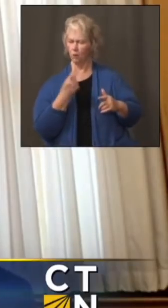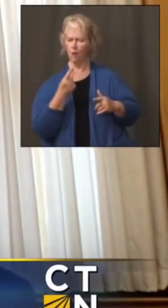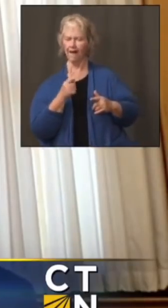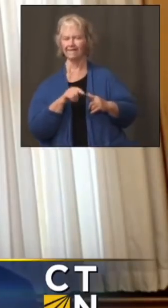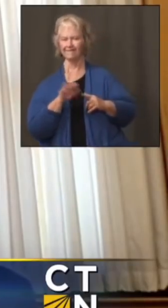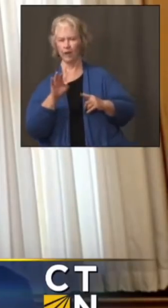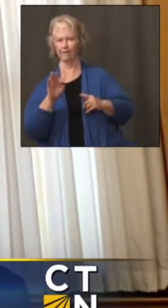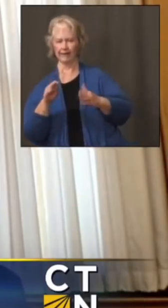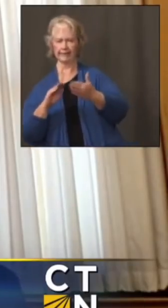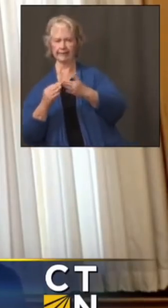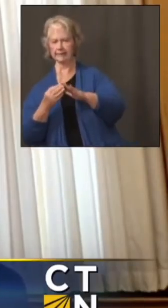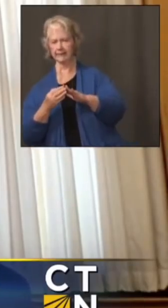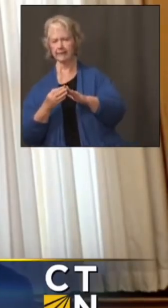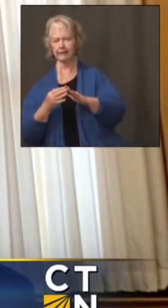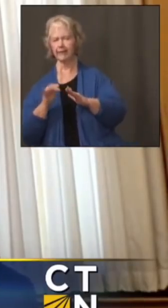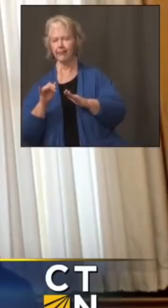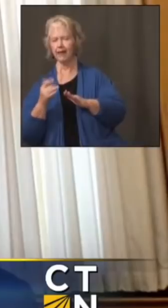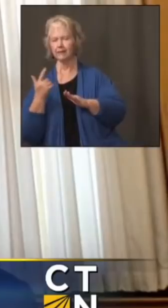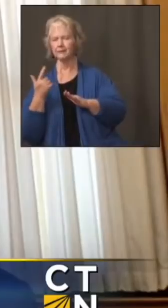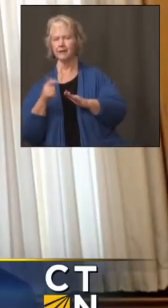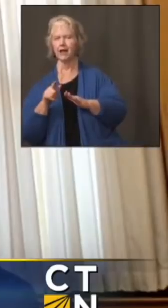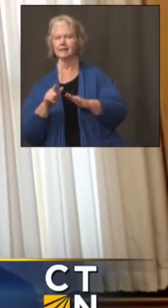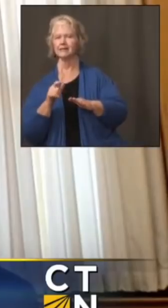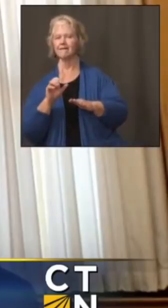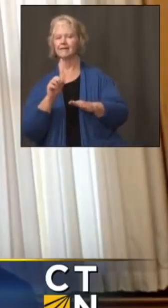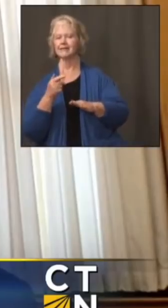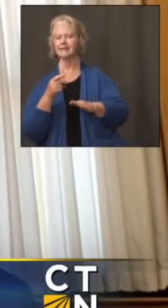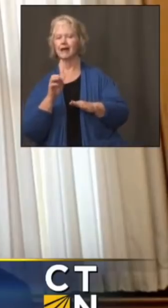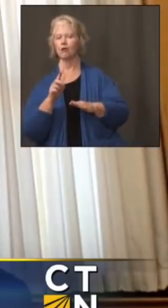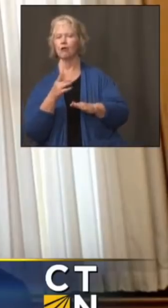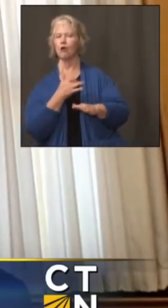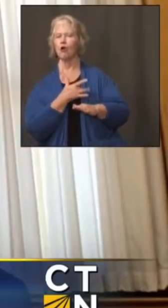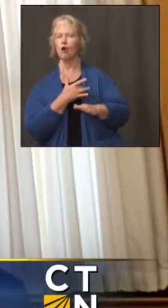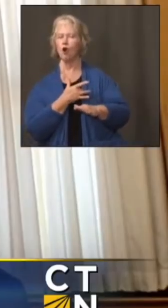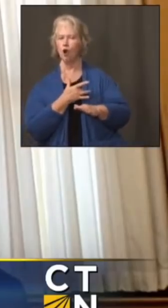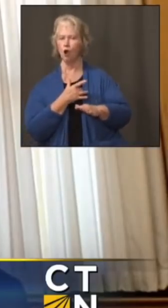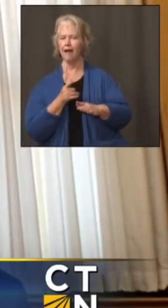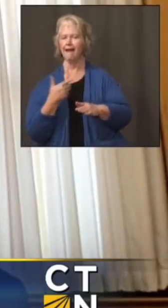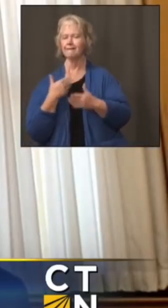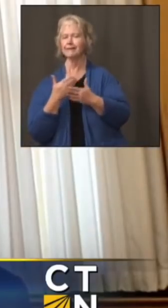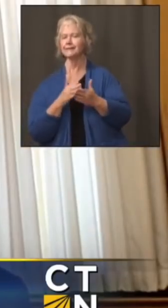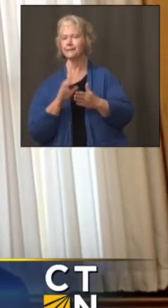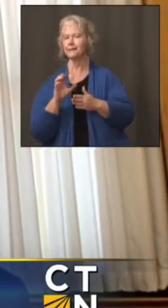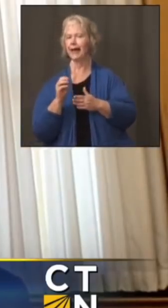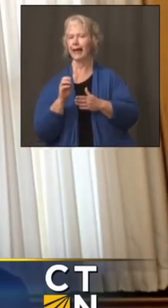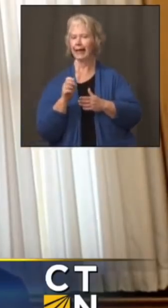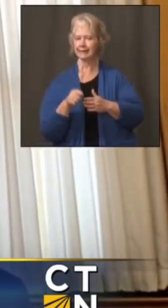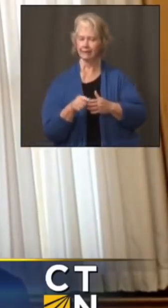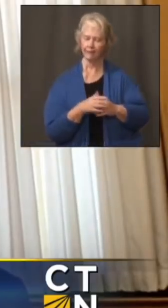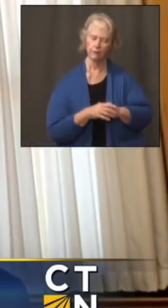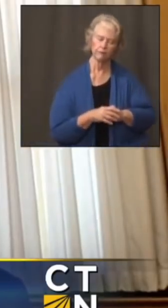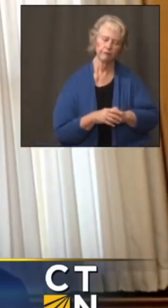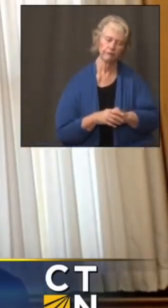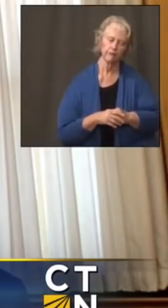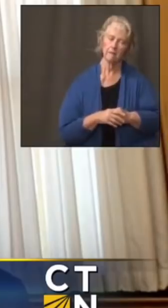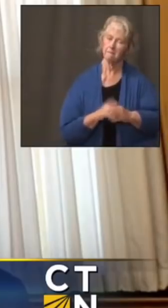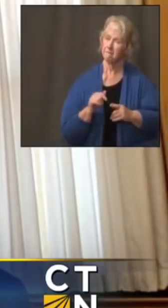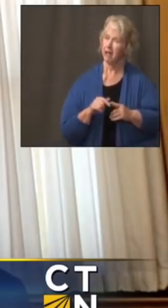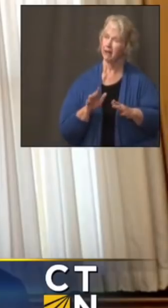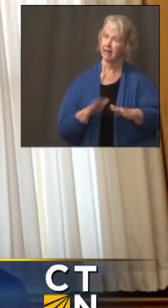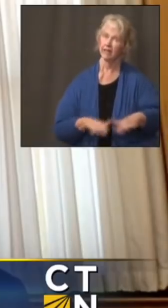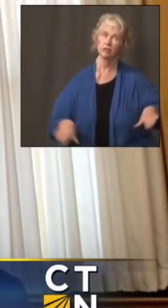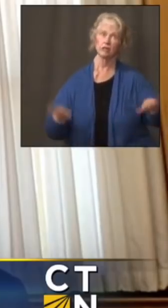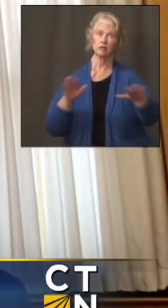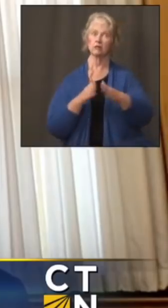which is really an artifact of Sacred Heart and Fairfield University with some cases on campus there. But, as a state overall,